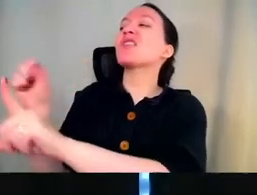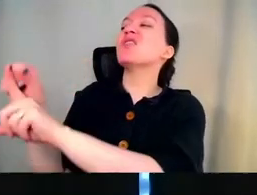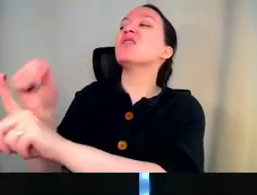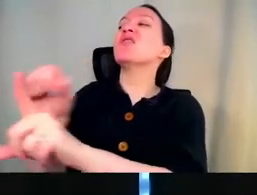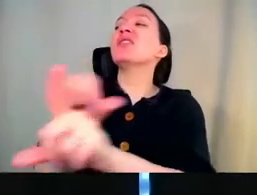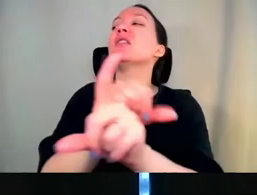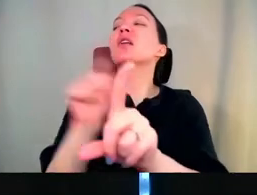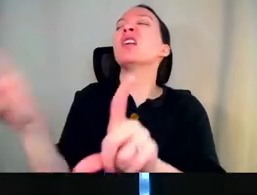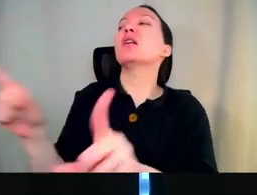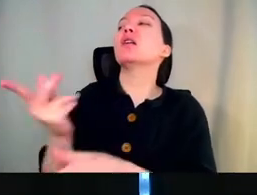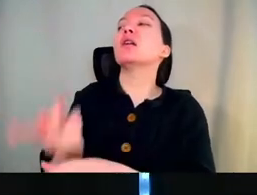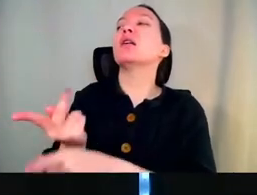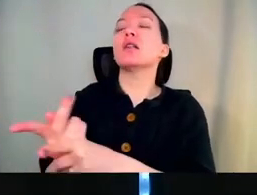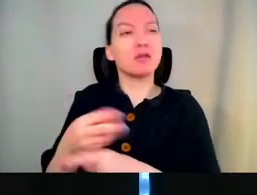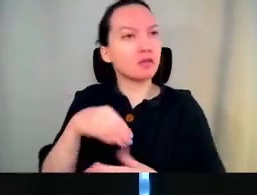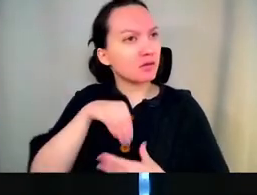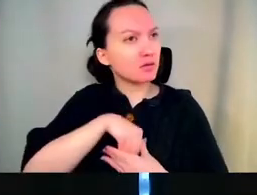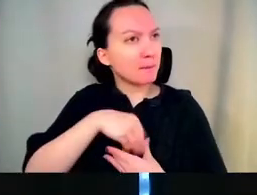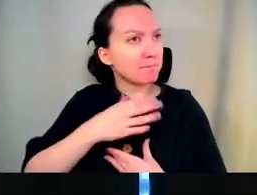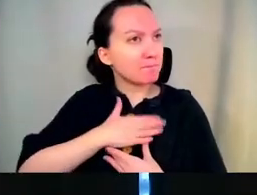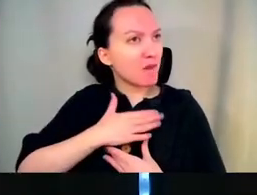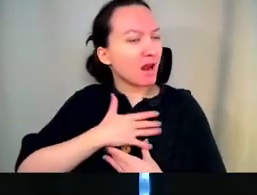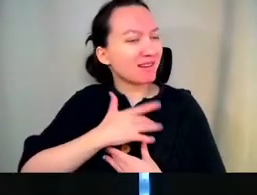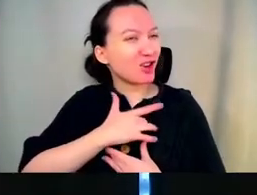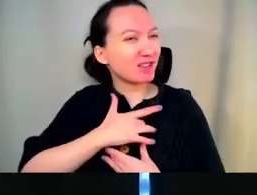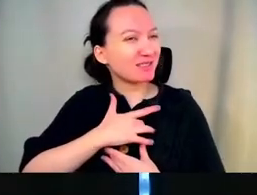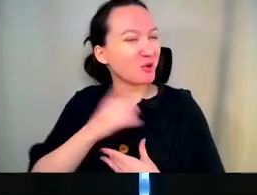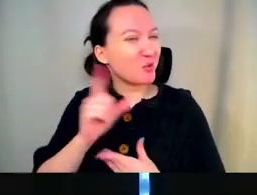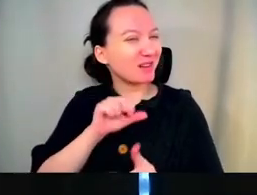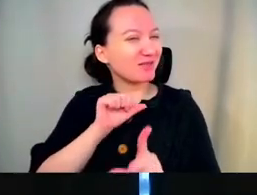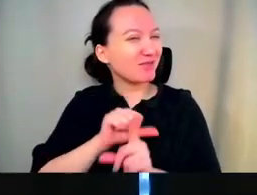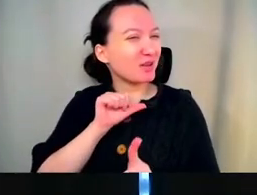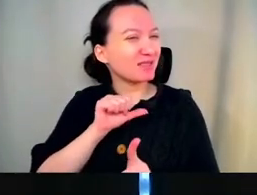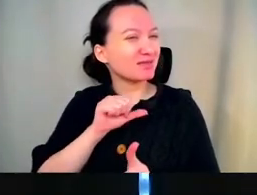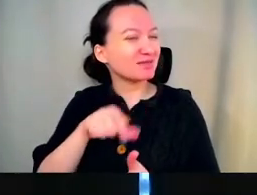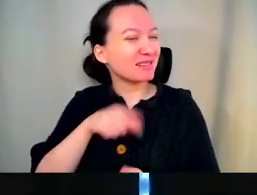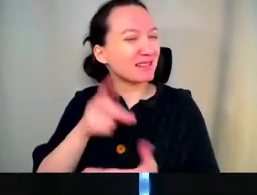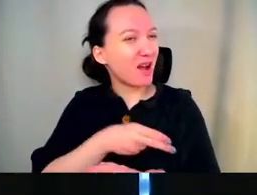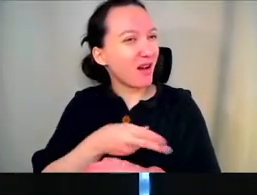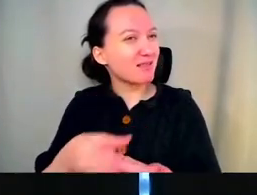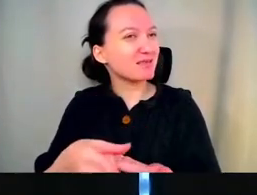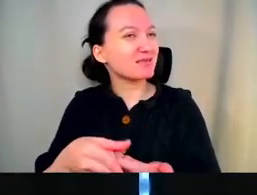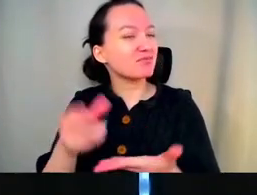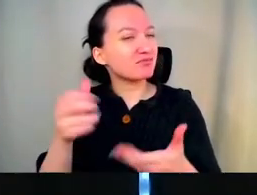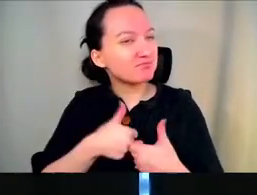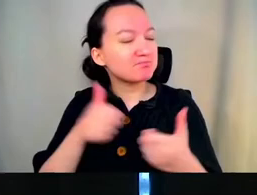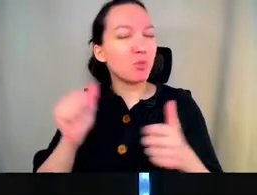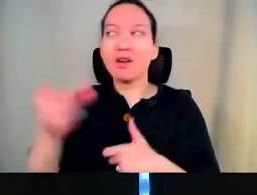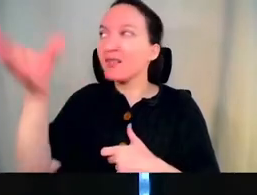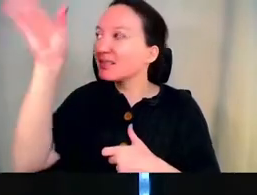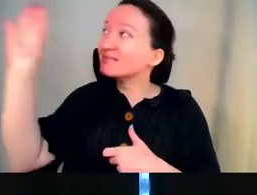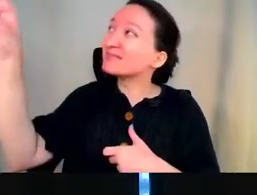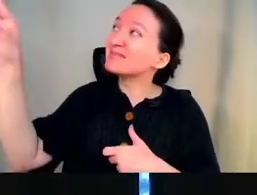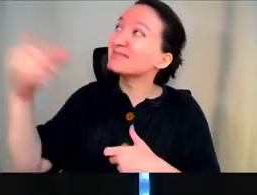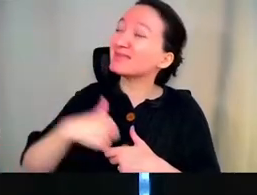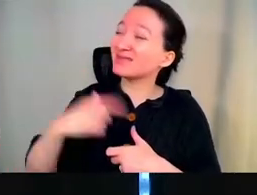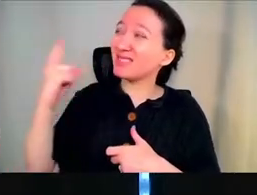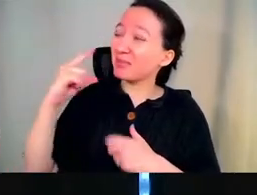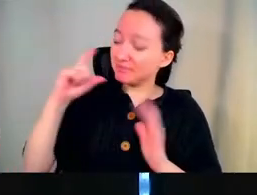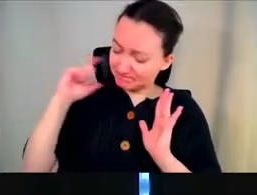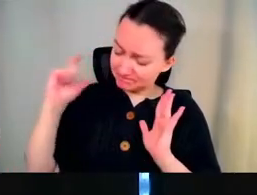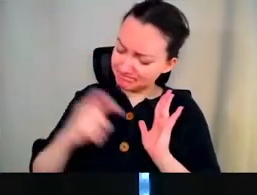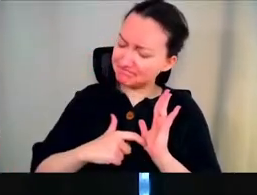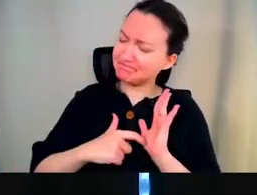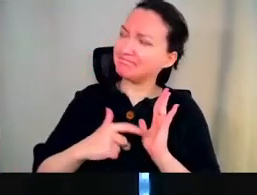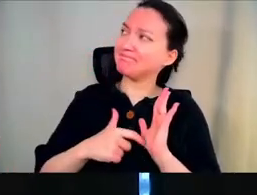need to be careful, but where's their foolishness in my heart? Where do I need to be honest and open up to God and say, I've got something growing in here